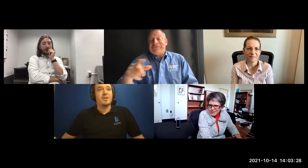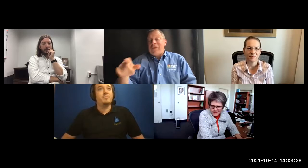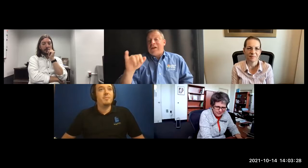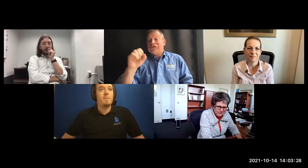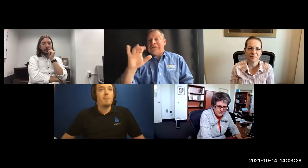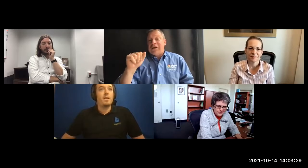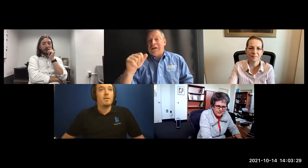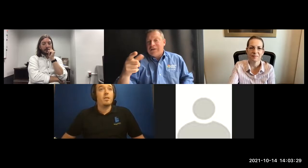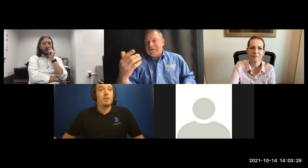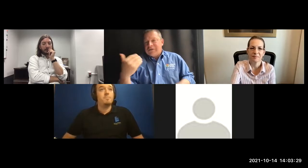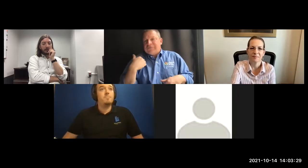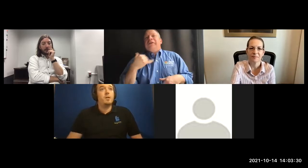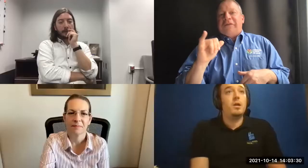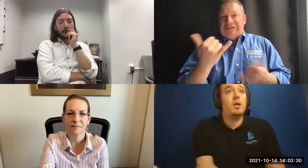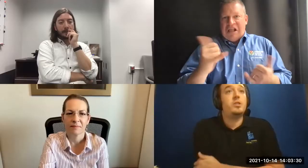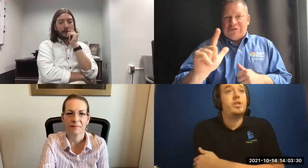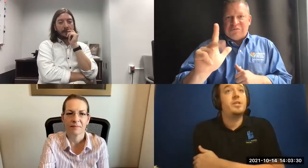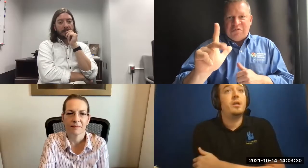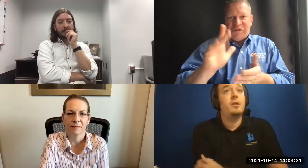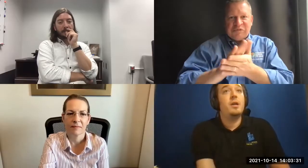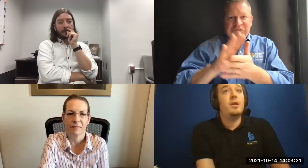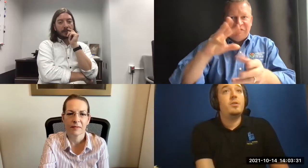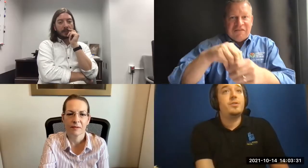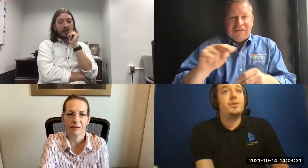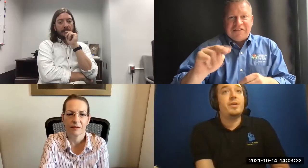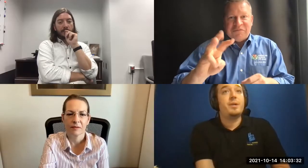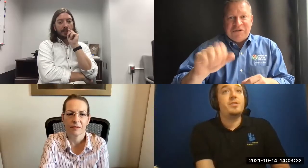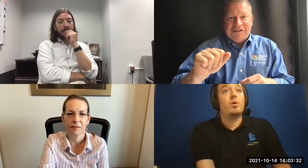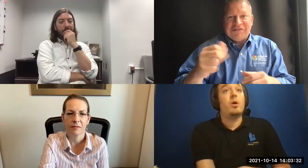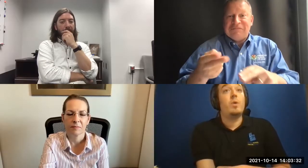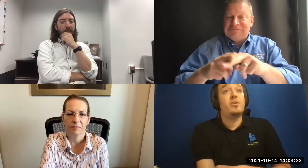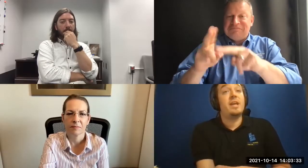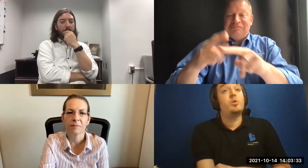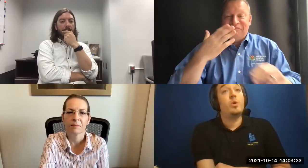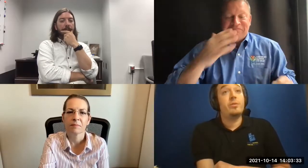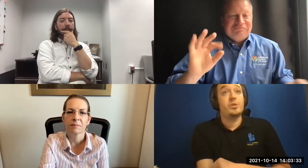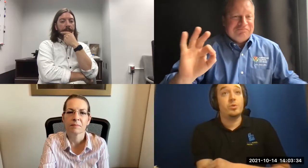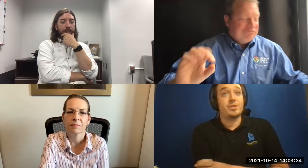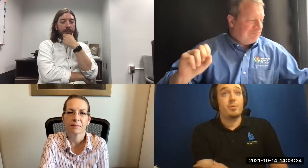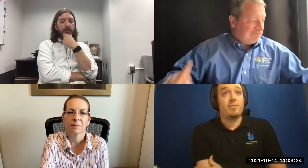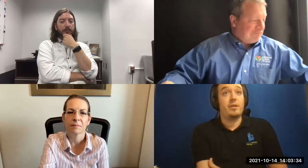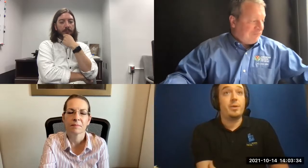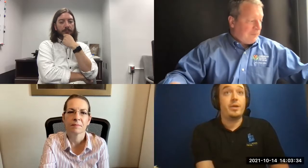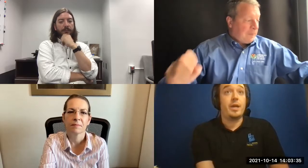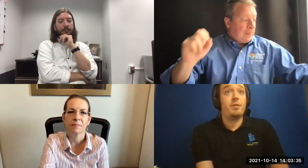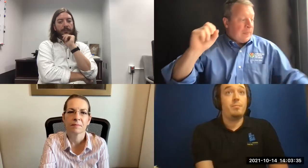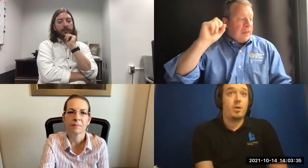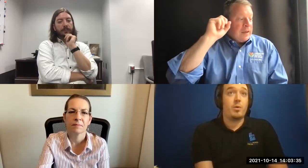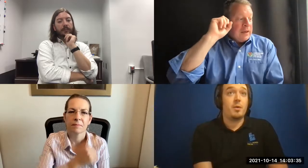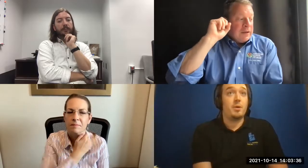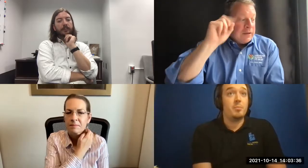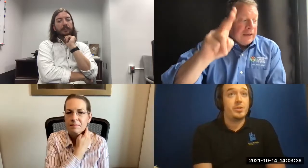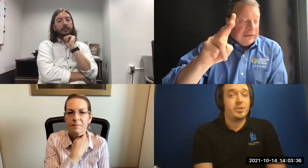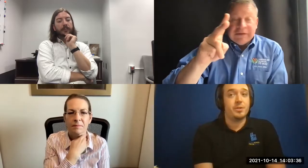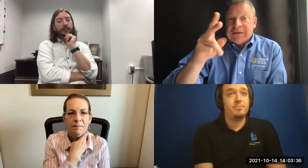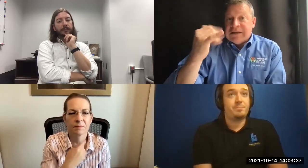Yes, thank you. Thank you. Jessica just reached out to me. So we actually have 23 schools as a part of NWEA